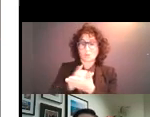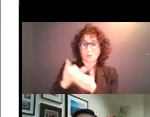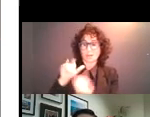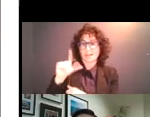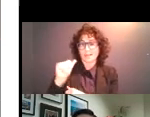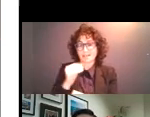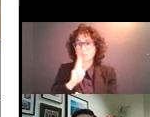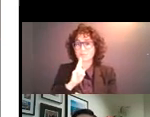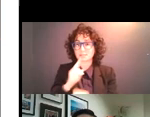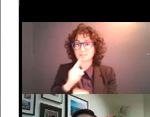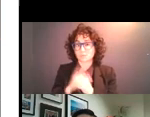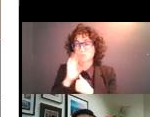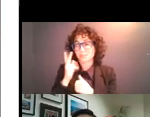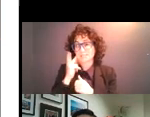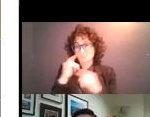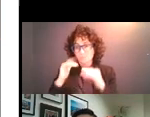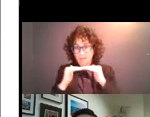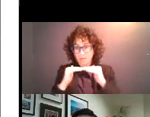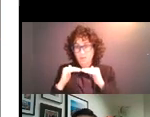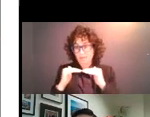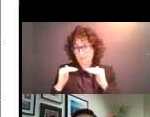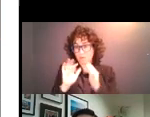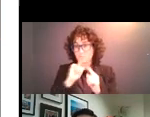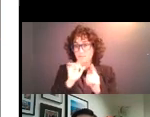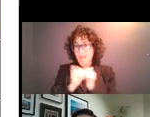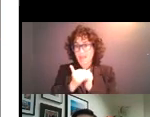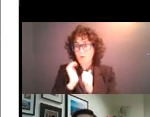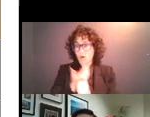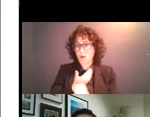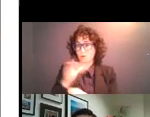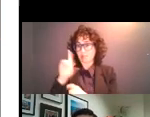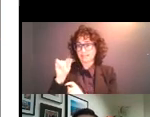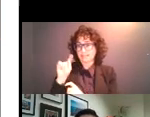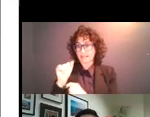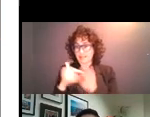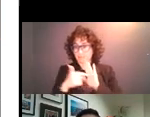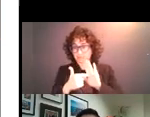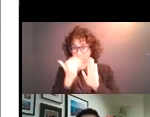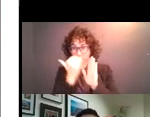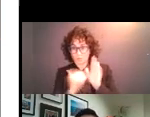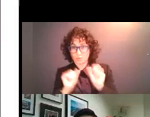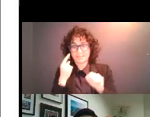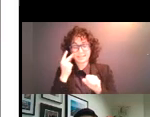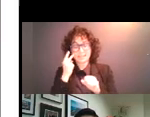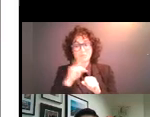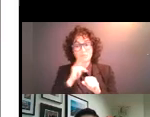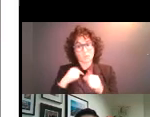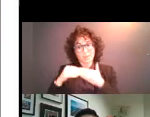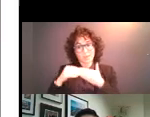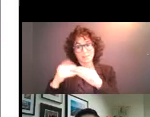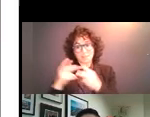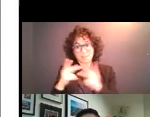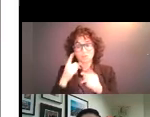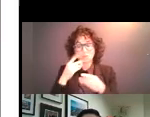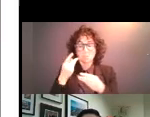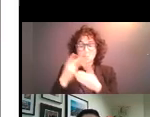on an equity level how the data stacks up. Again, we are in a leading position, both in efficiency and equity.